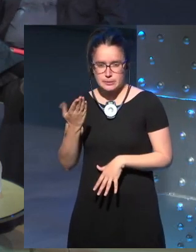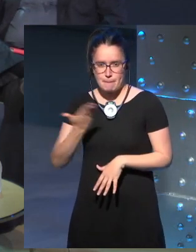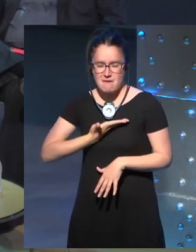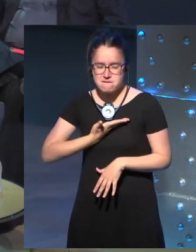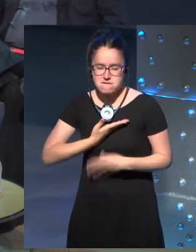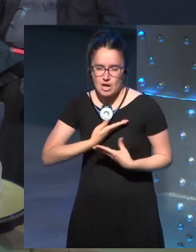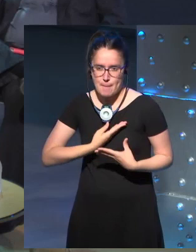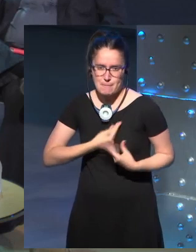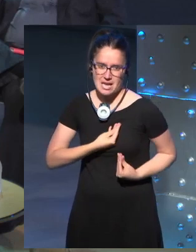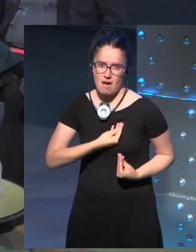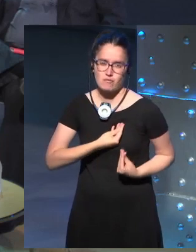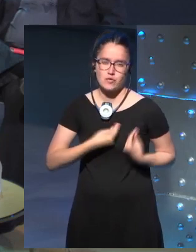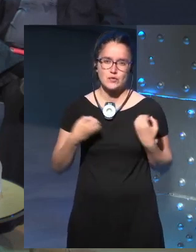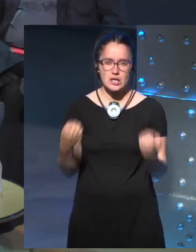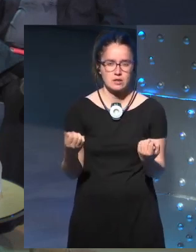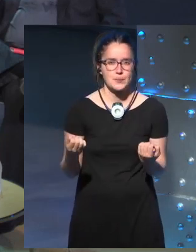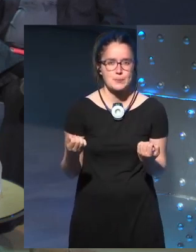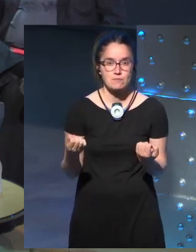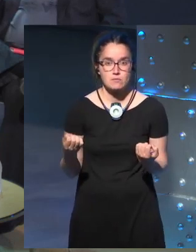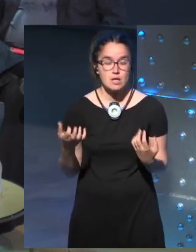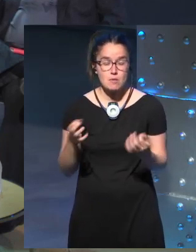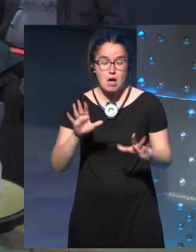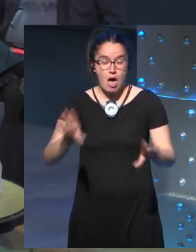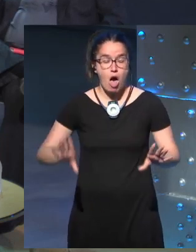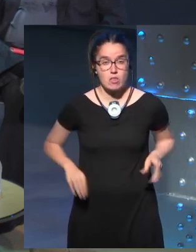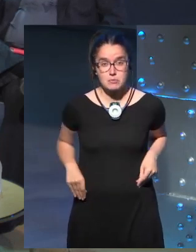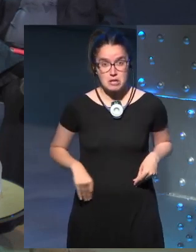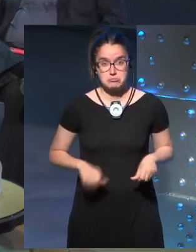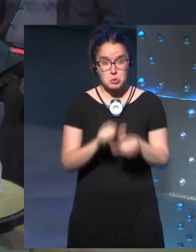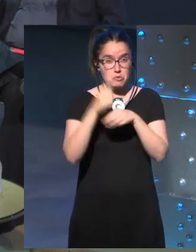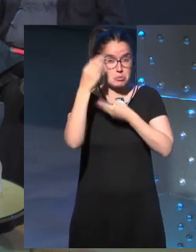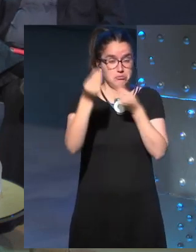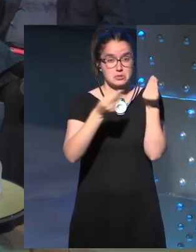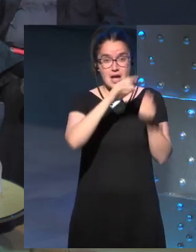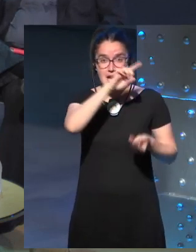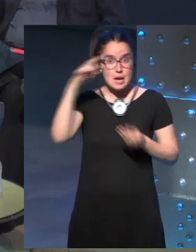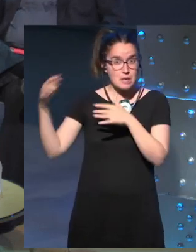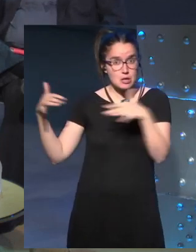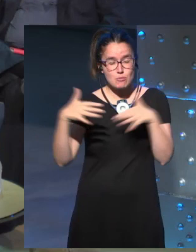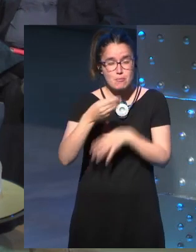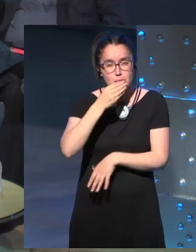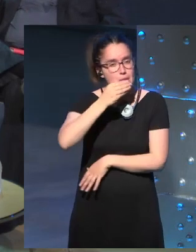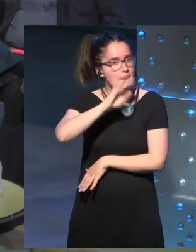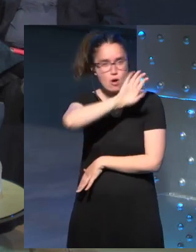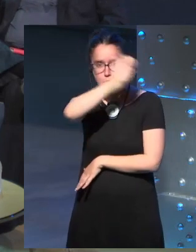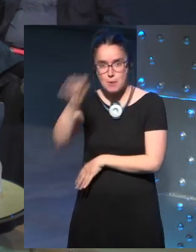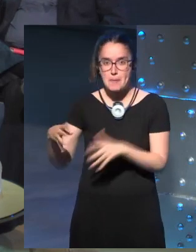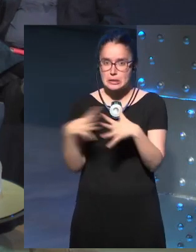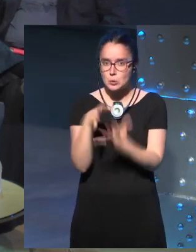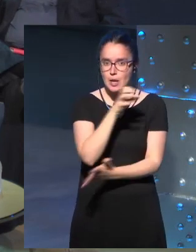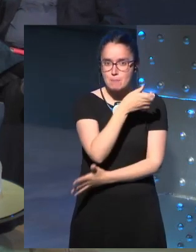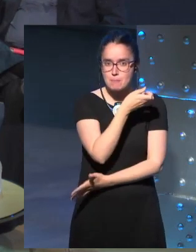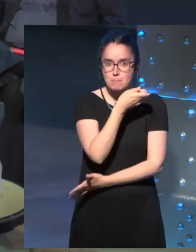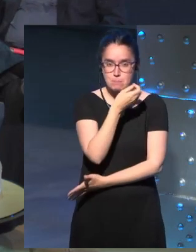watch. You have to acknowledge rationally that Real Madrid were a better team, better structure, better